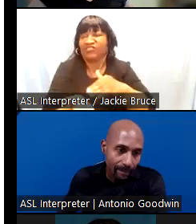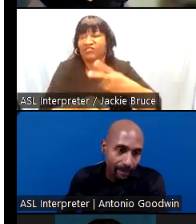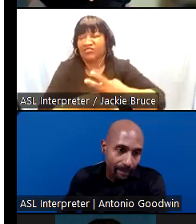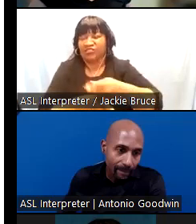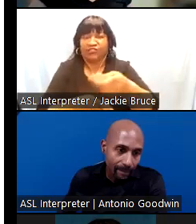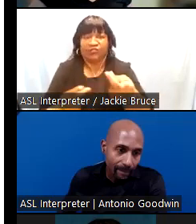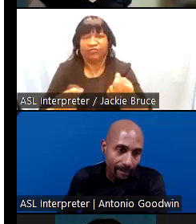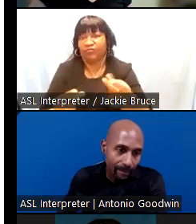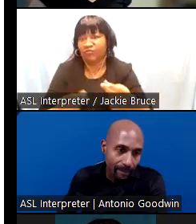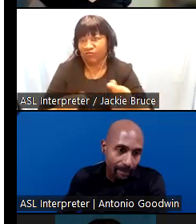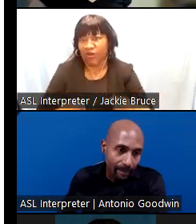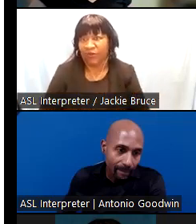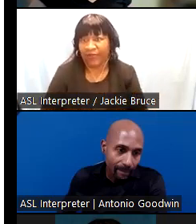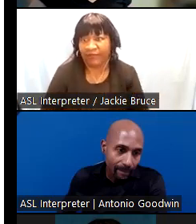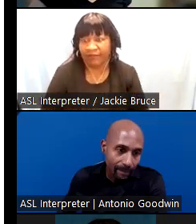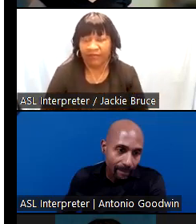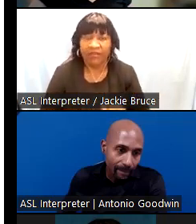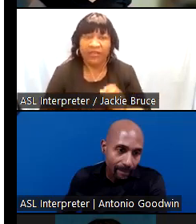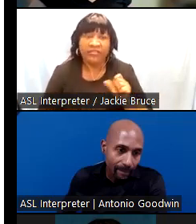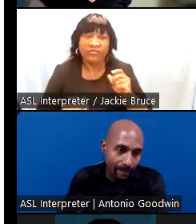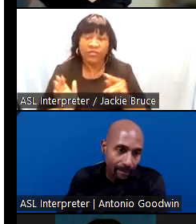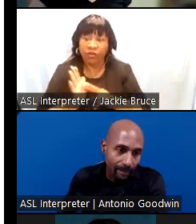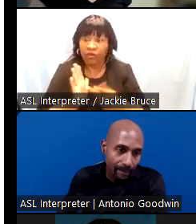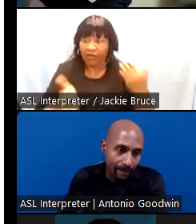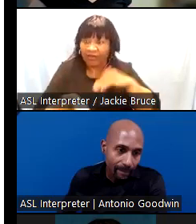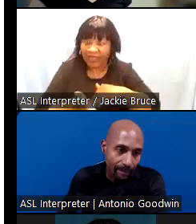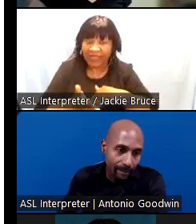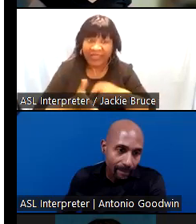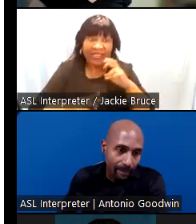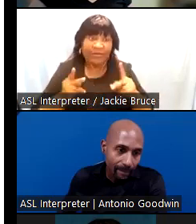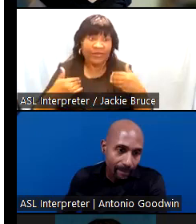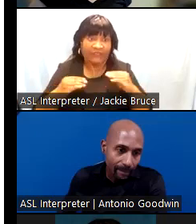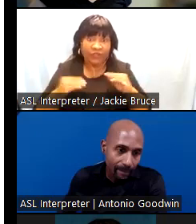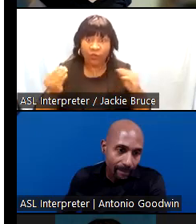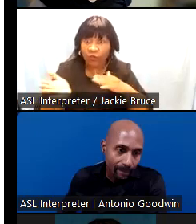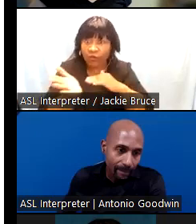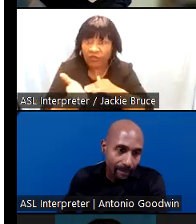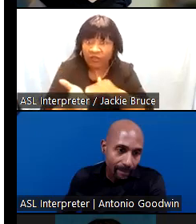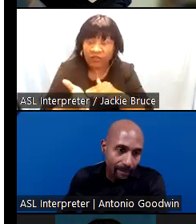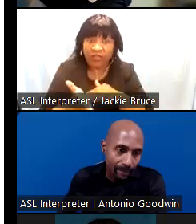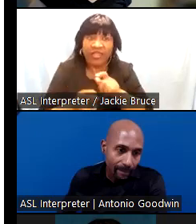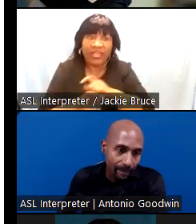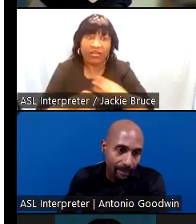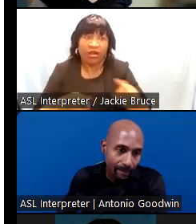away. And so, again, if people don't have a medical provider, they can call